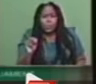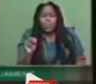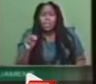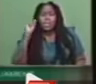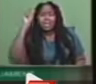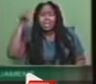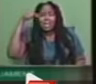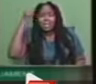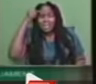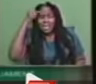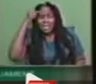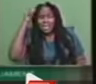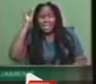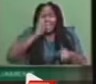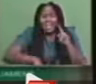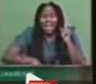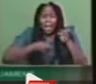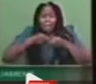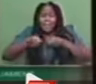that government.